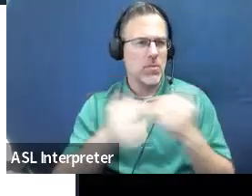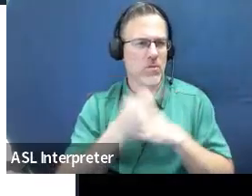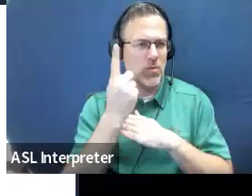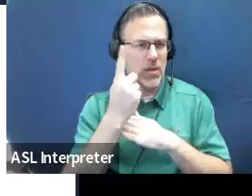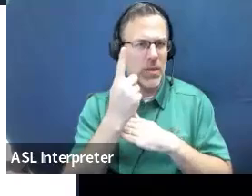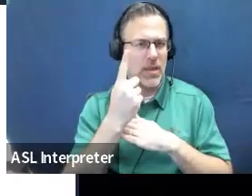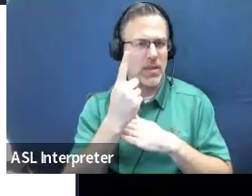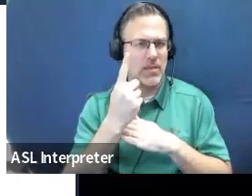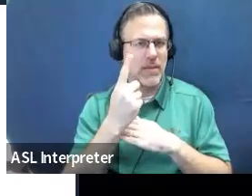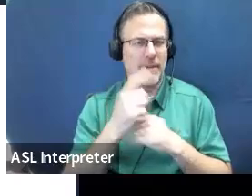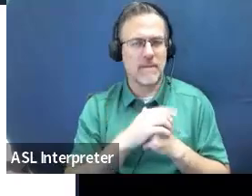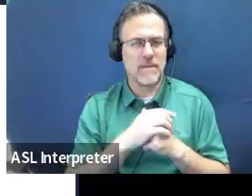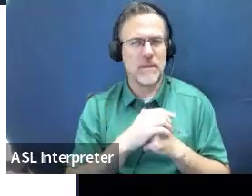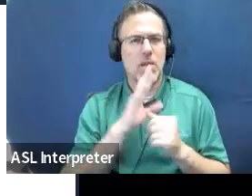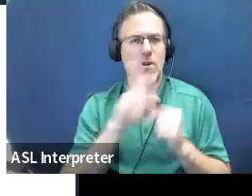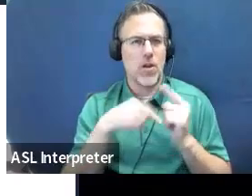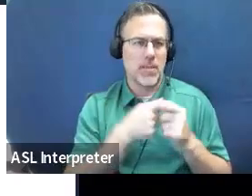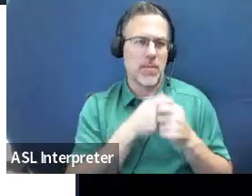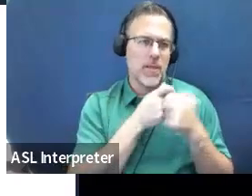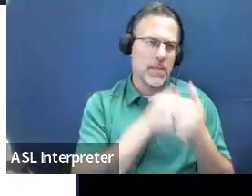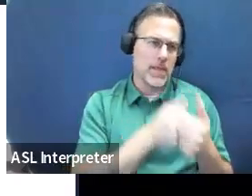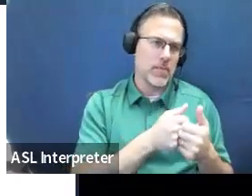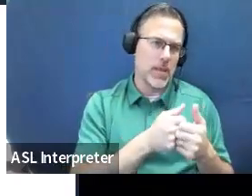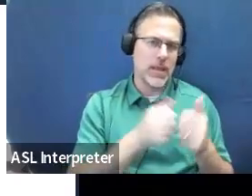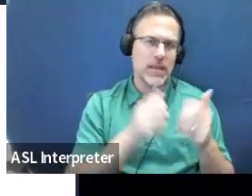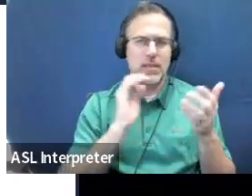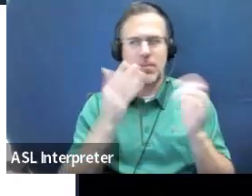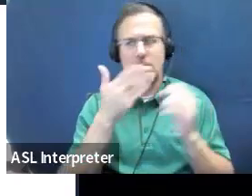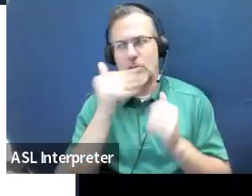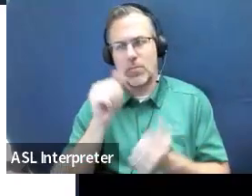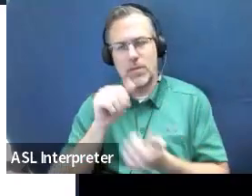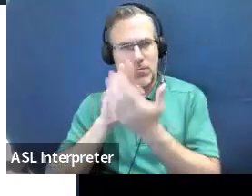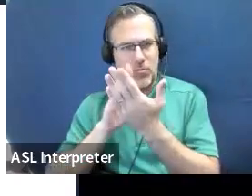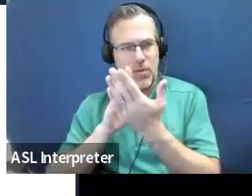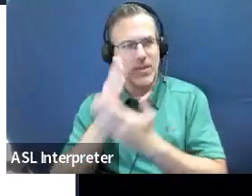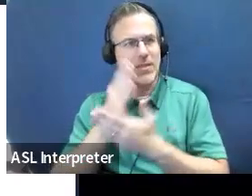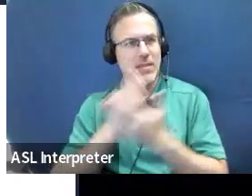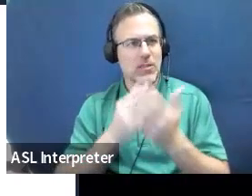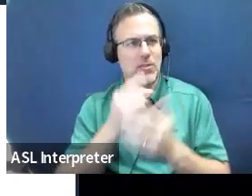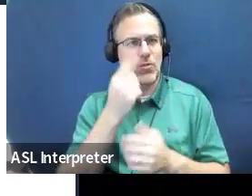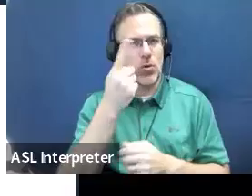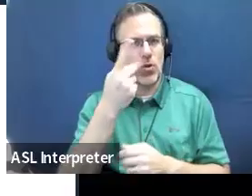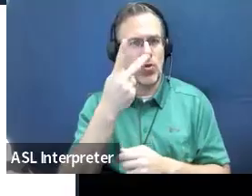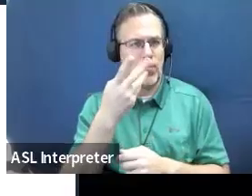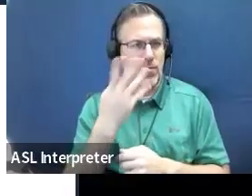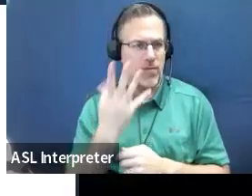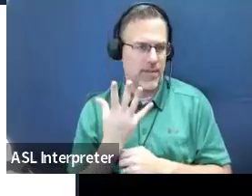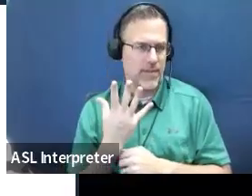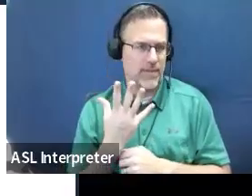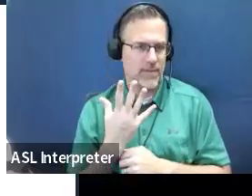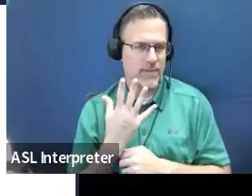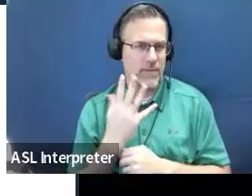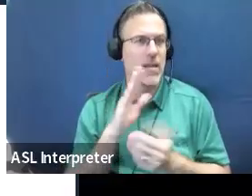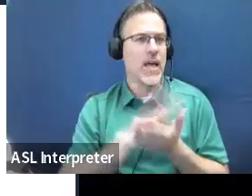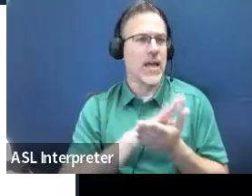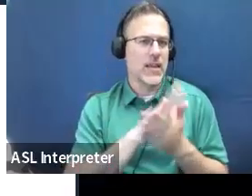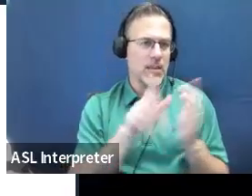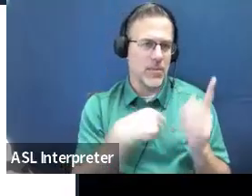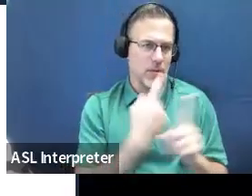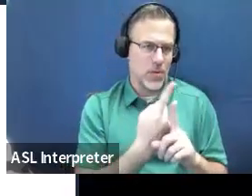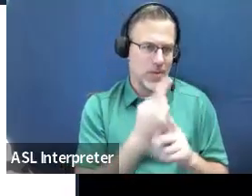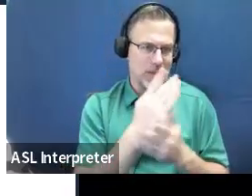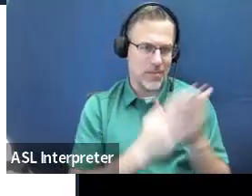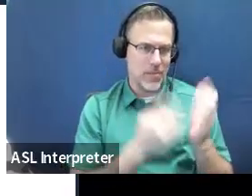about compliance versus best practice for the sections 1 through 5. Because remember, I said we were just going to talk about academic today in part